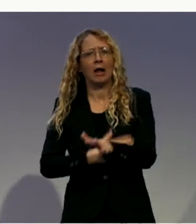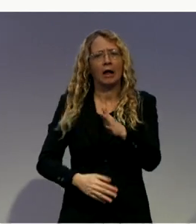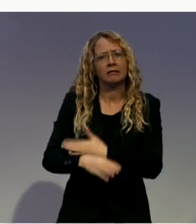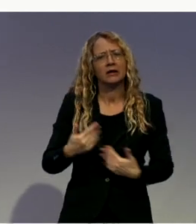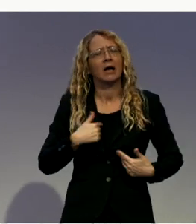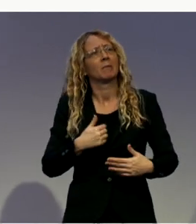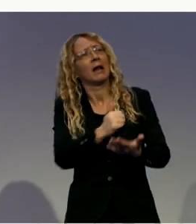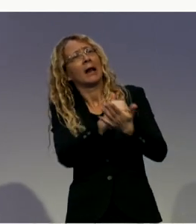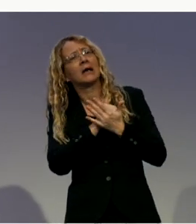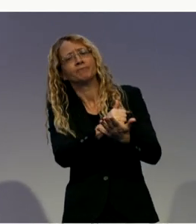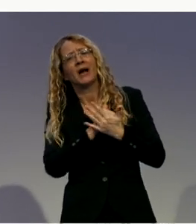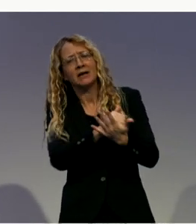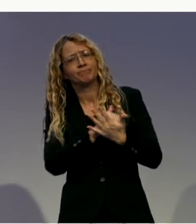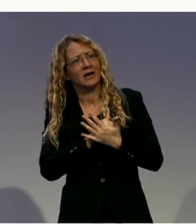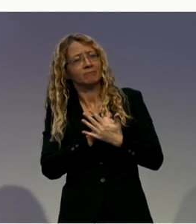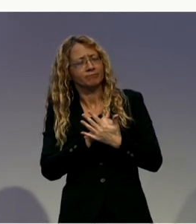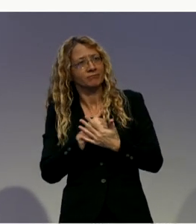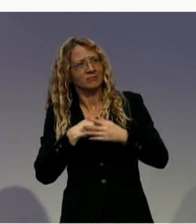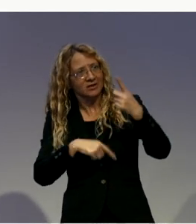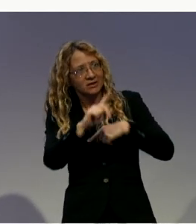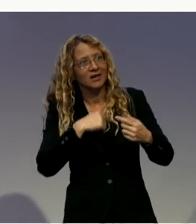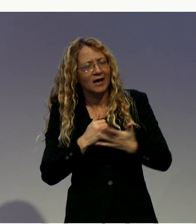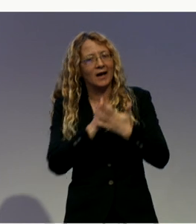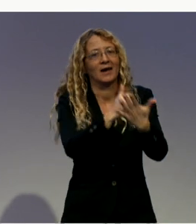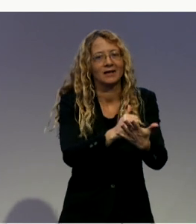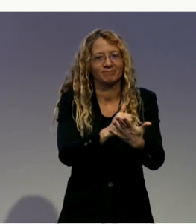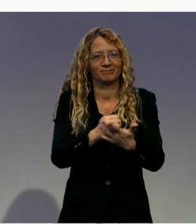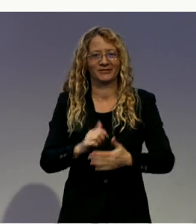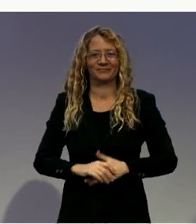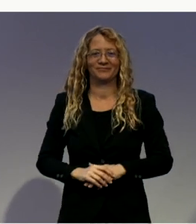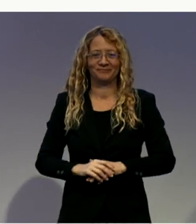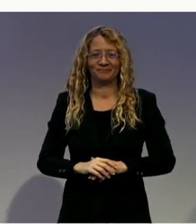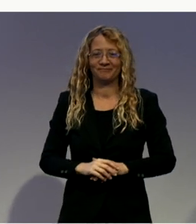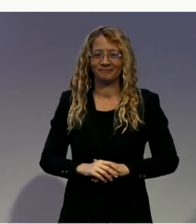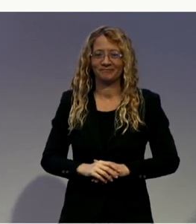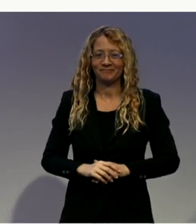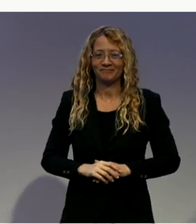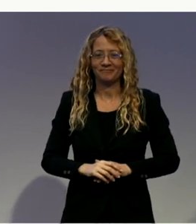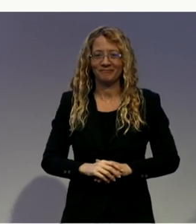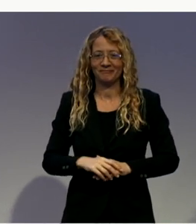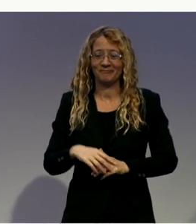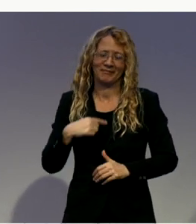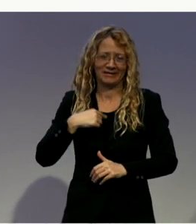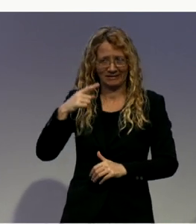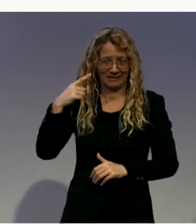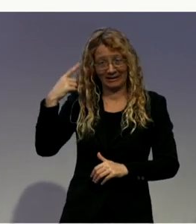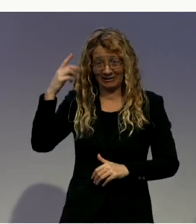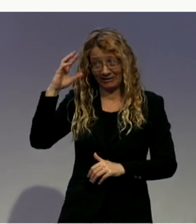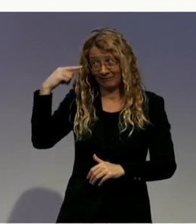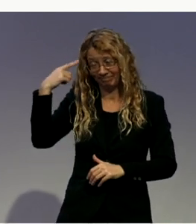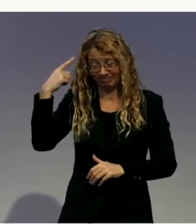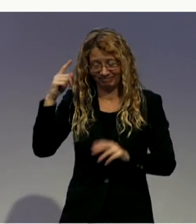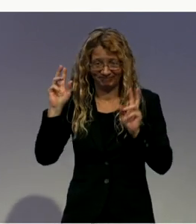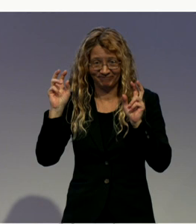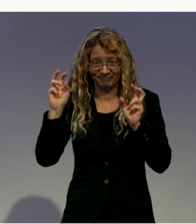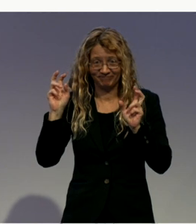I need support. I tell him, okay, maybe I'm crazy, but stay